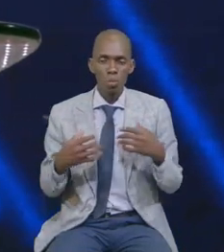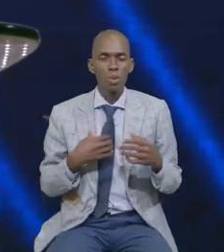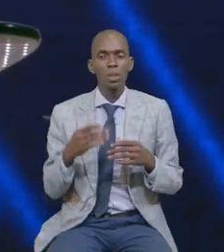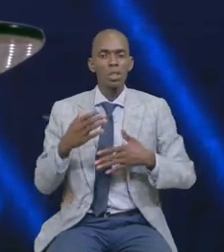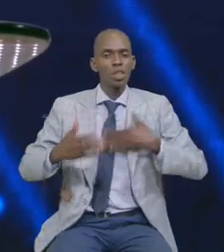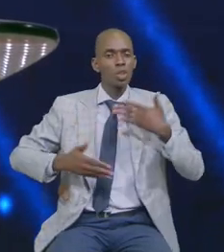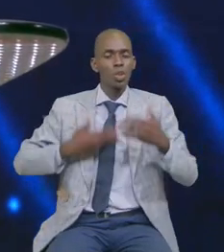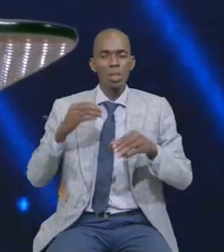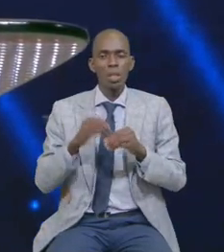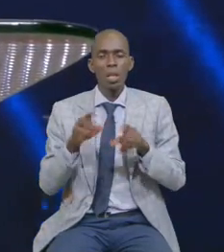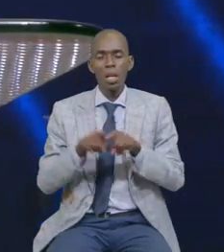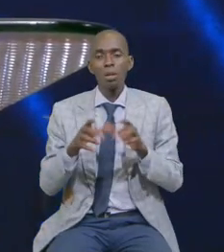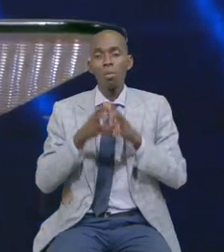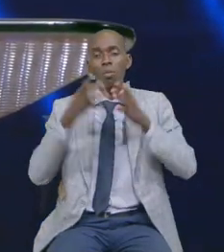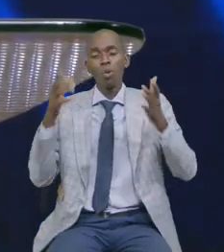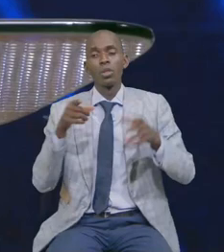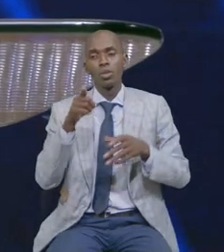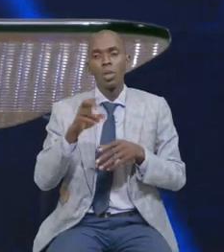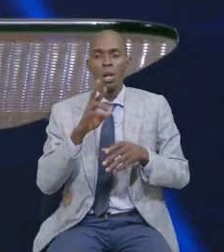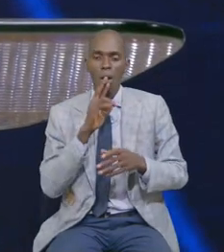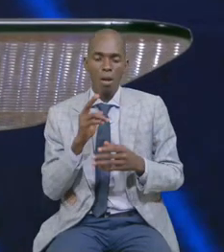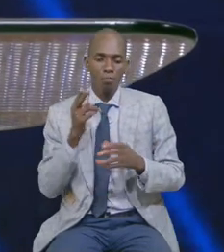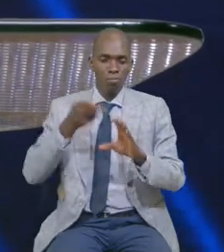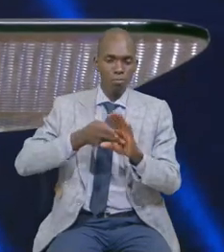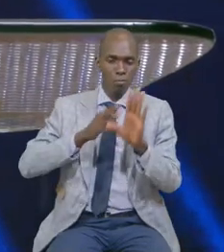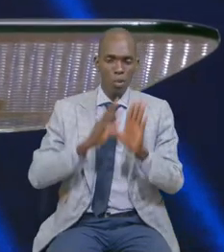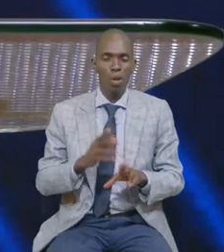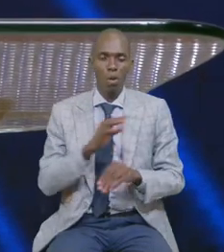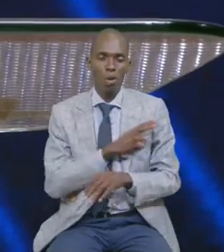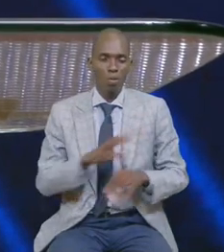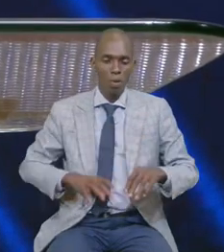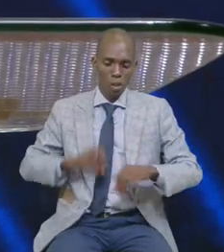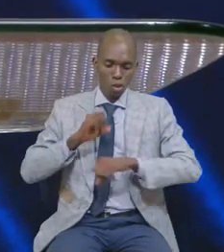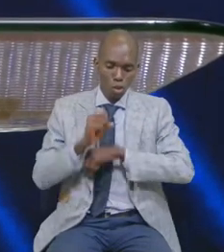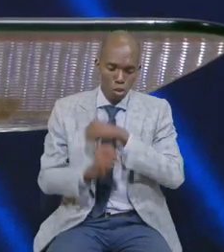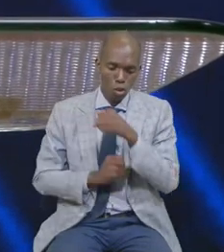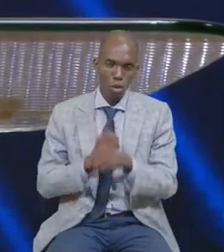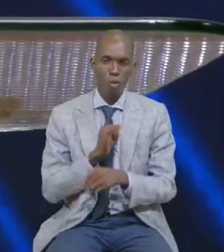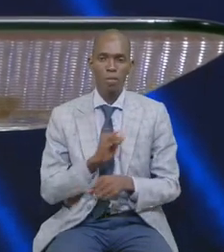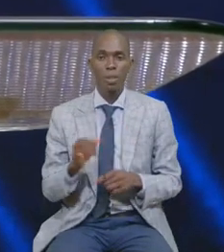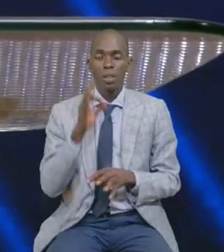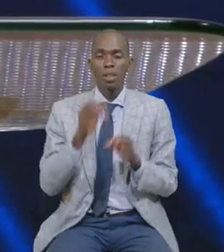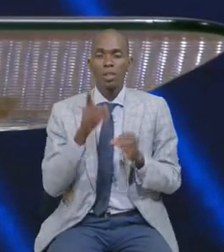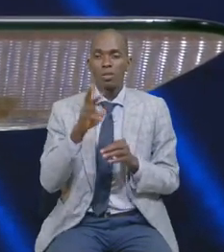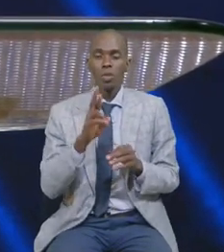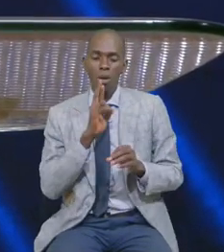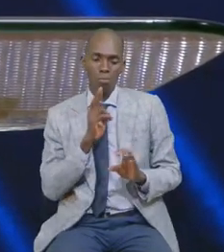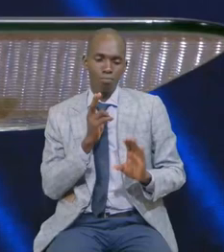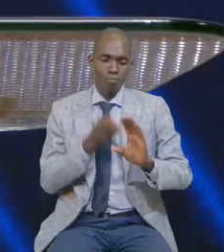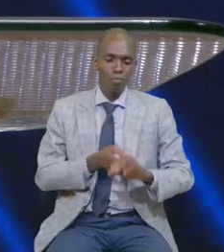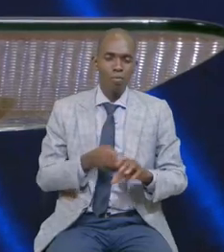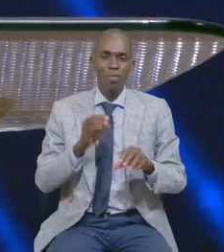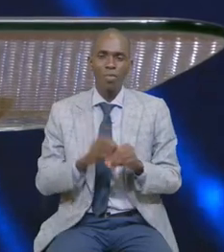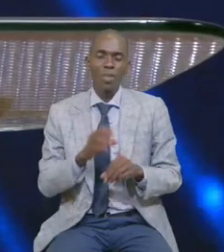much as here partake us of Christ sufferings of Christ suffering if you have partake of his salvation